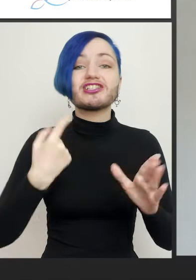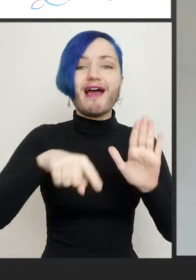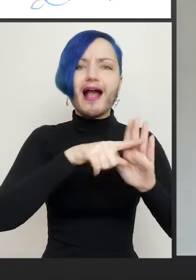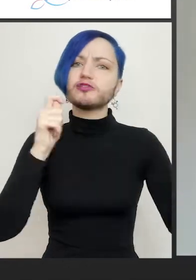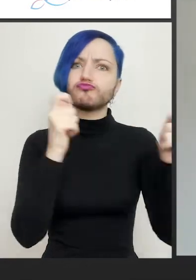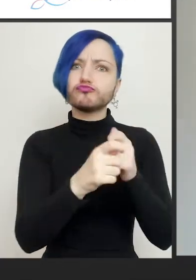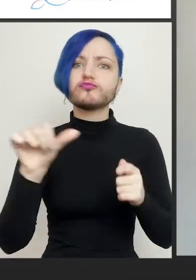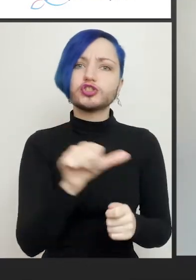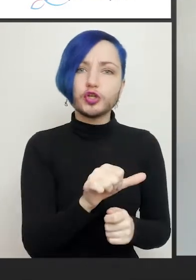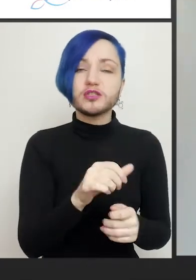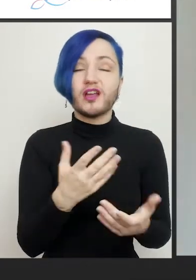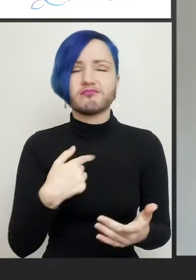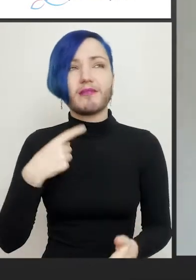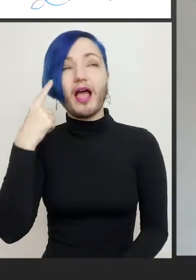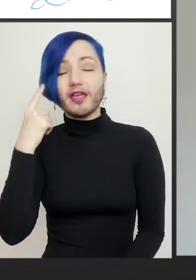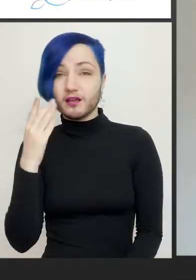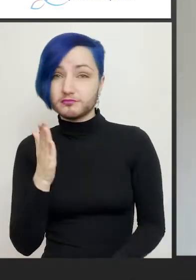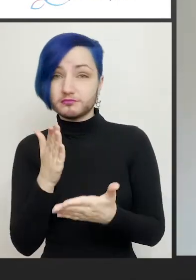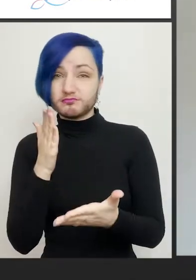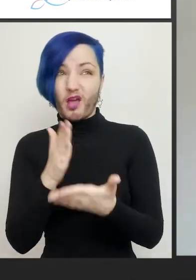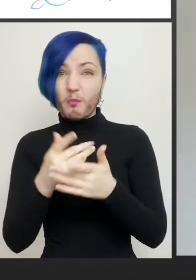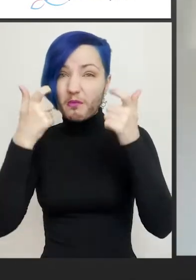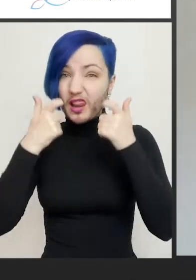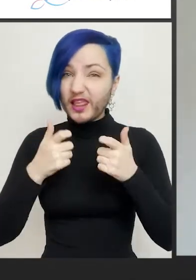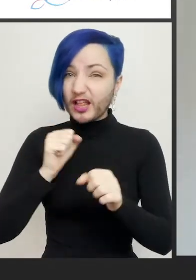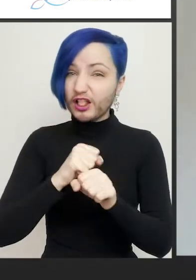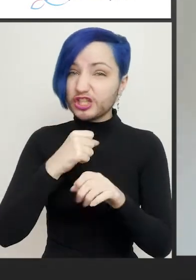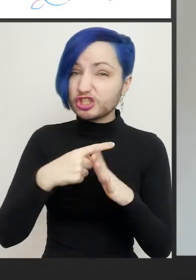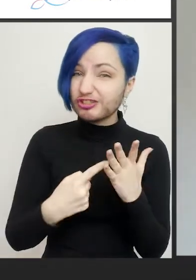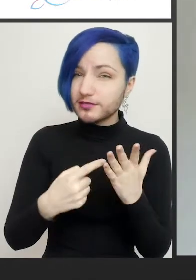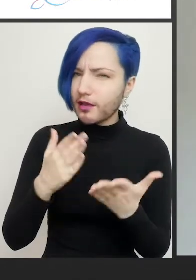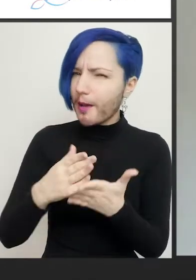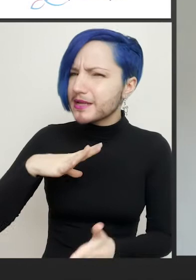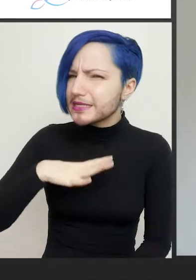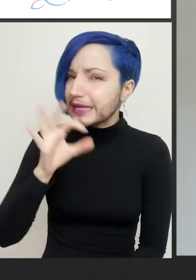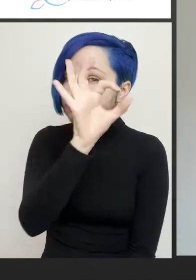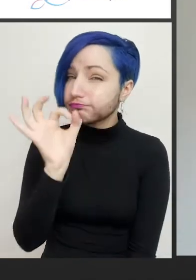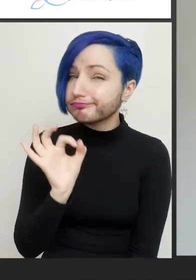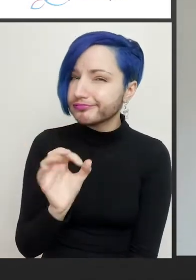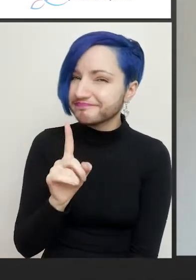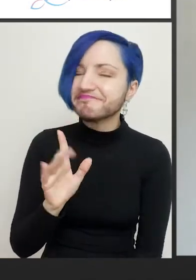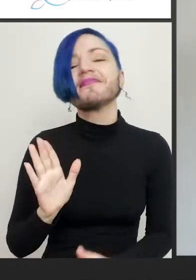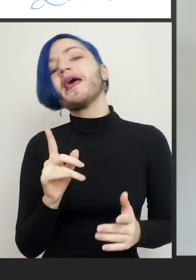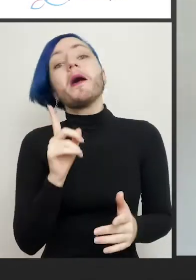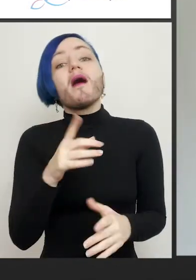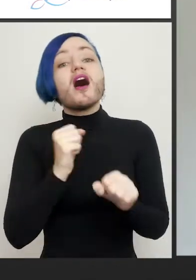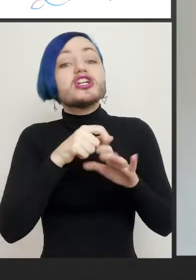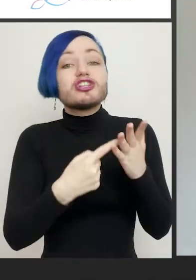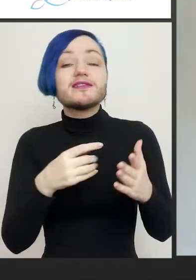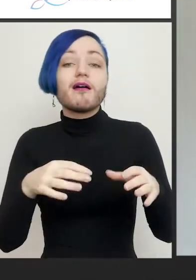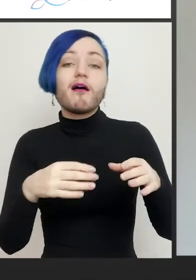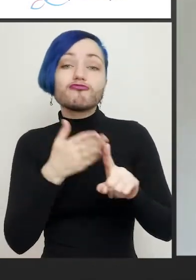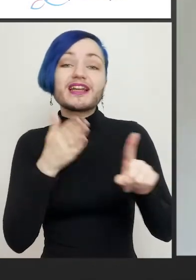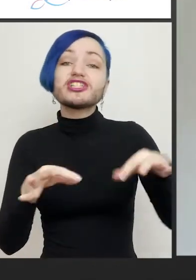mean, arguably, I think that the whole question of whether or not we should have a legal gender is quite an interesting one. But ultimately, if you want a gender recognition